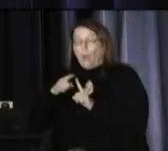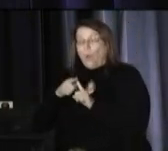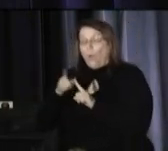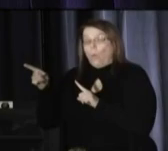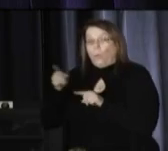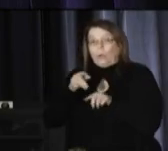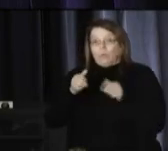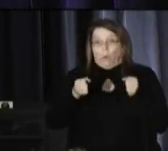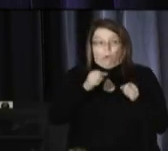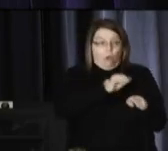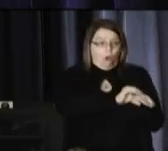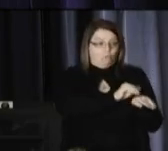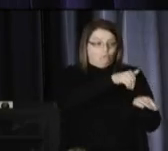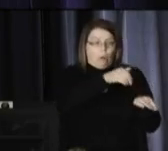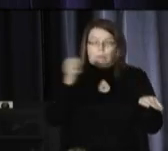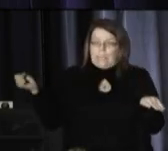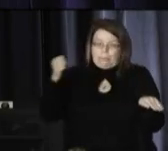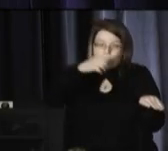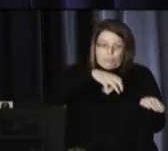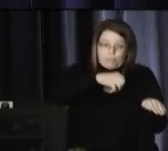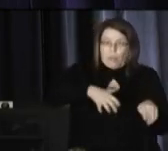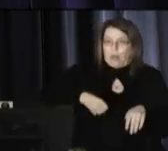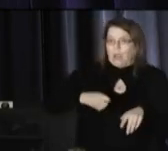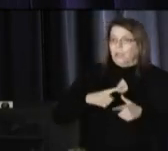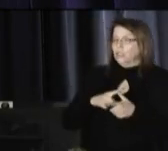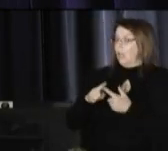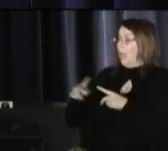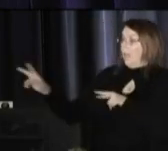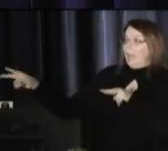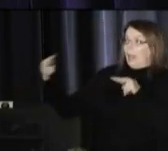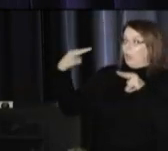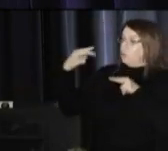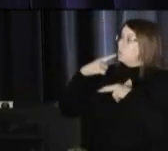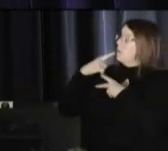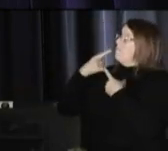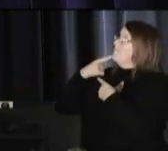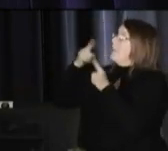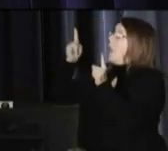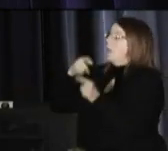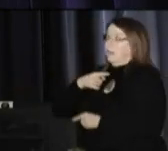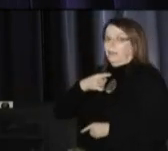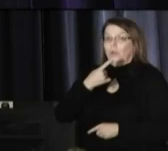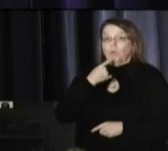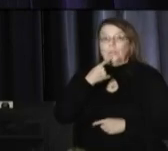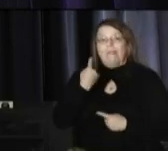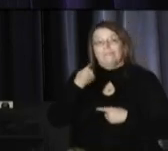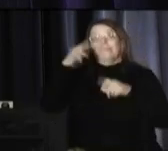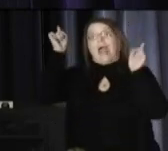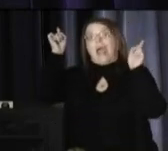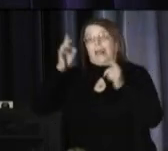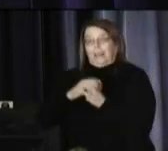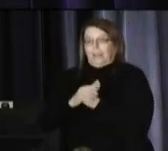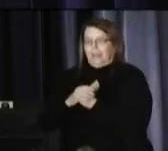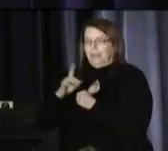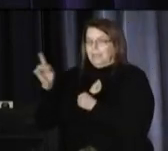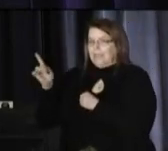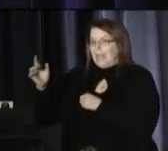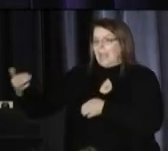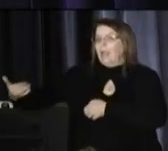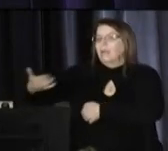closes it, he turns to you and says, "Finally." And you say, "Finally." He draws you